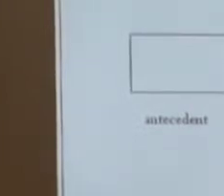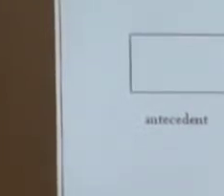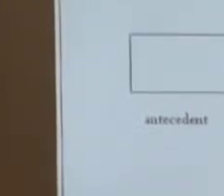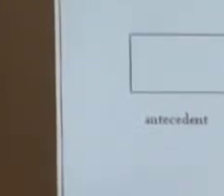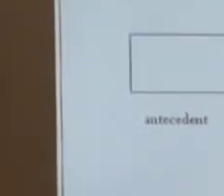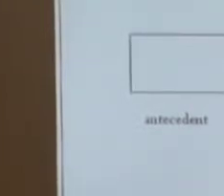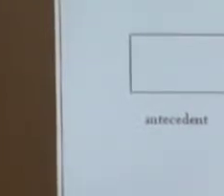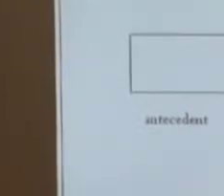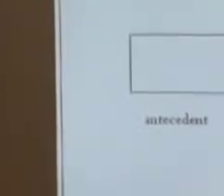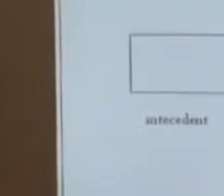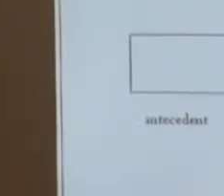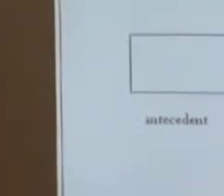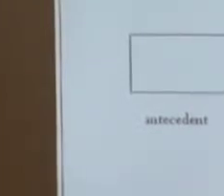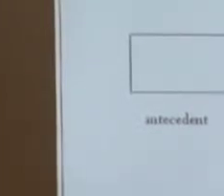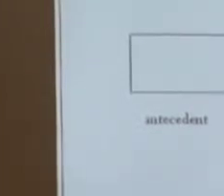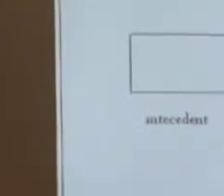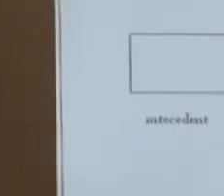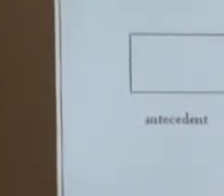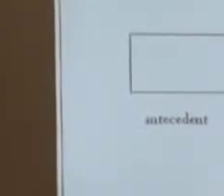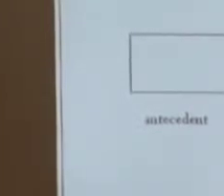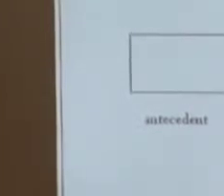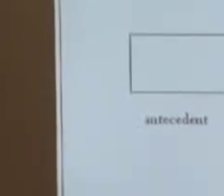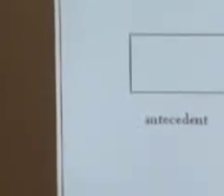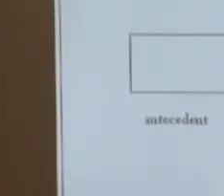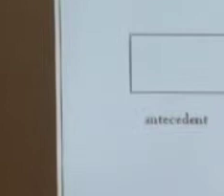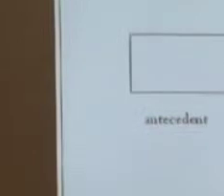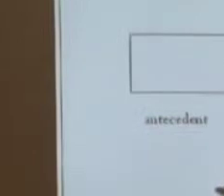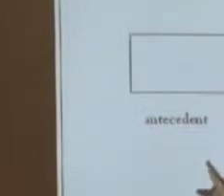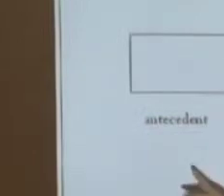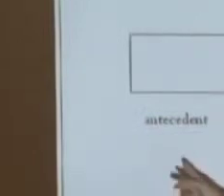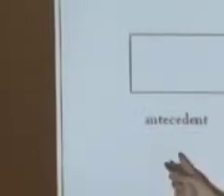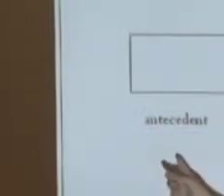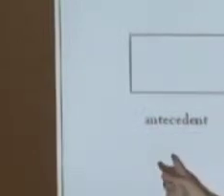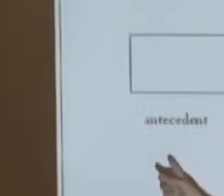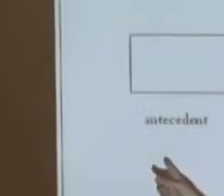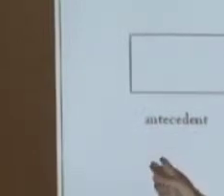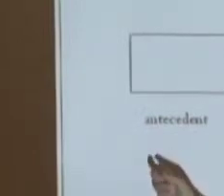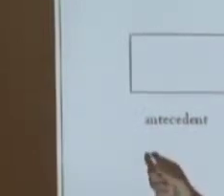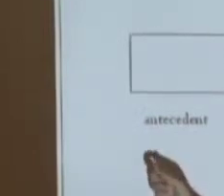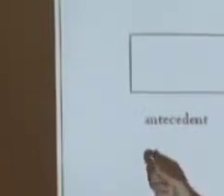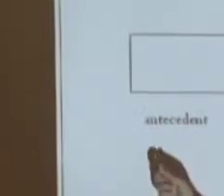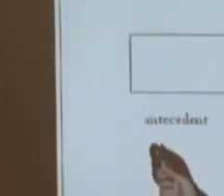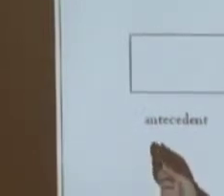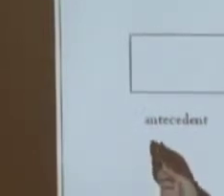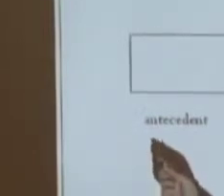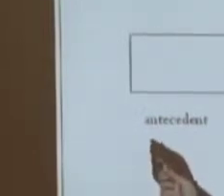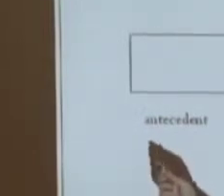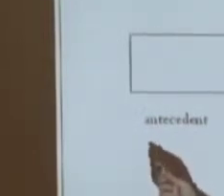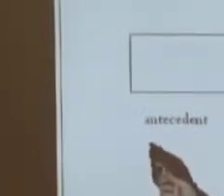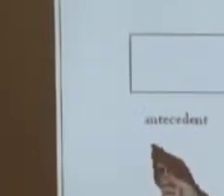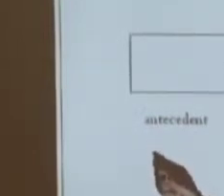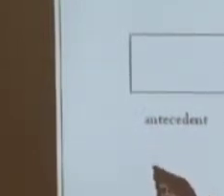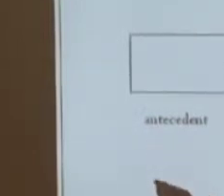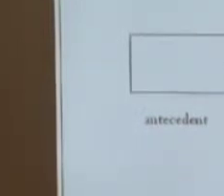Mooing. Yes. And the antecedent? Why is she mooing?